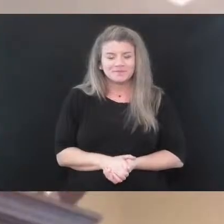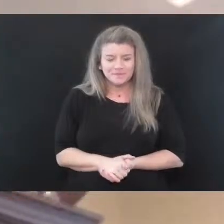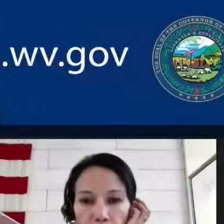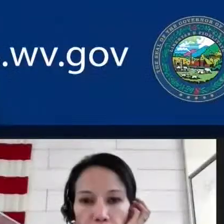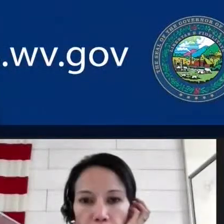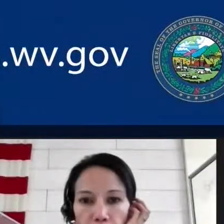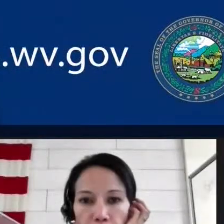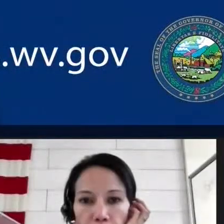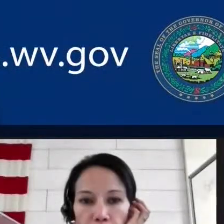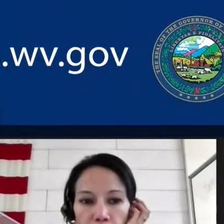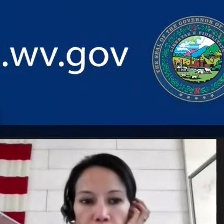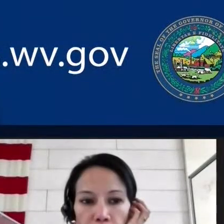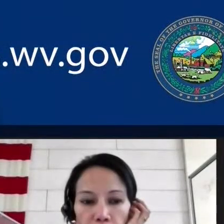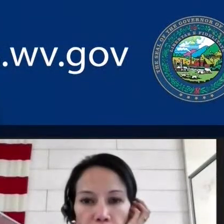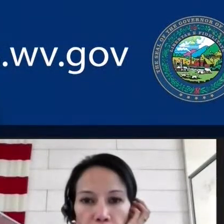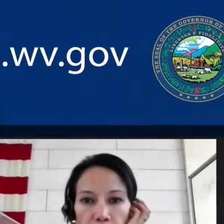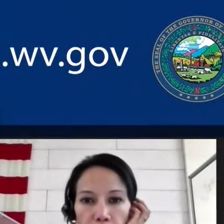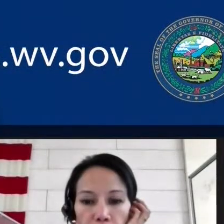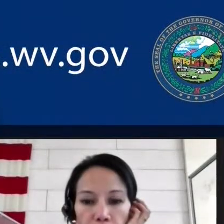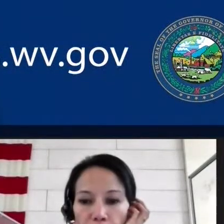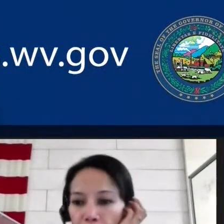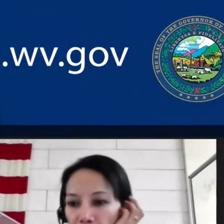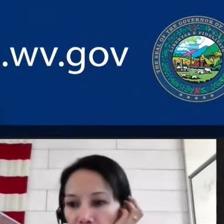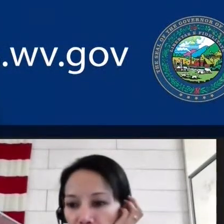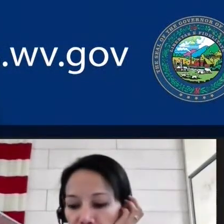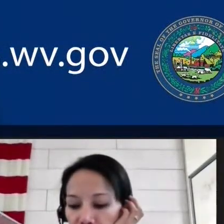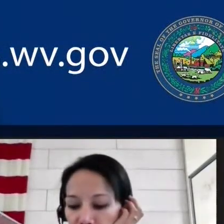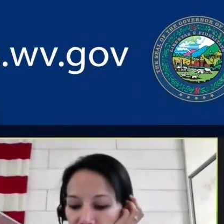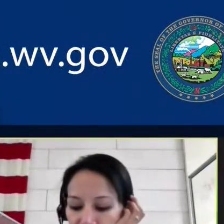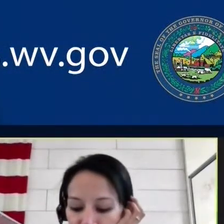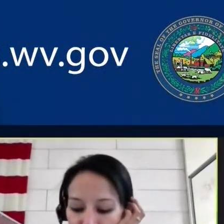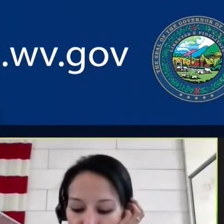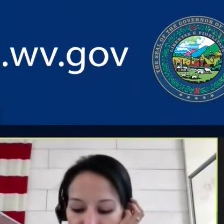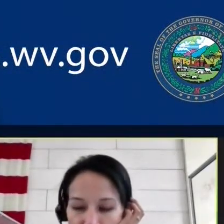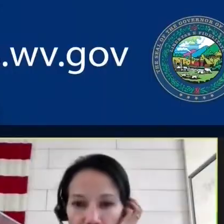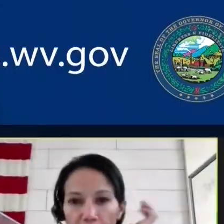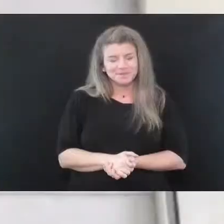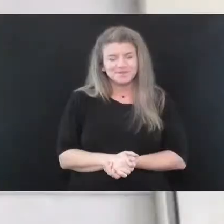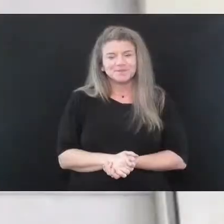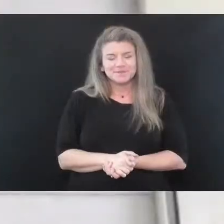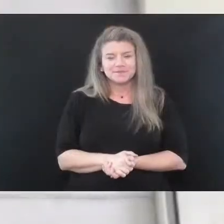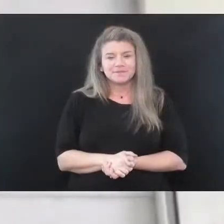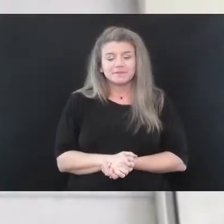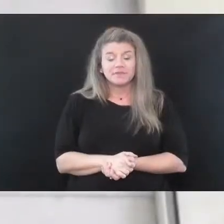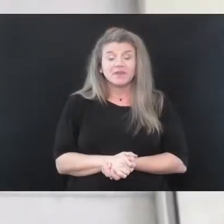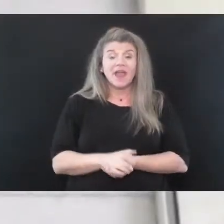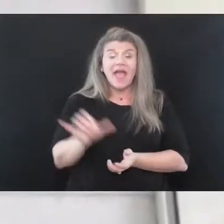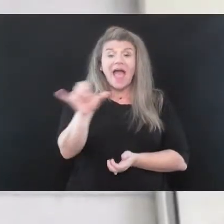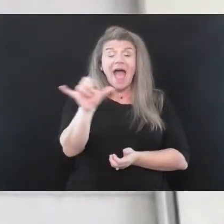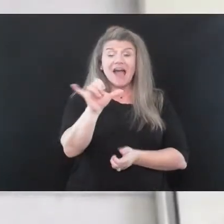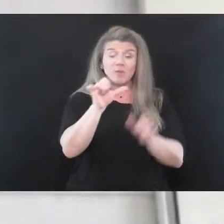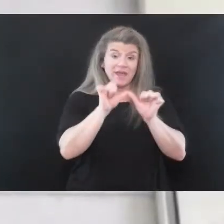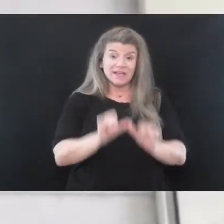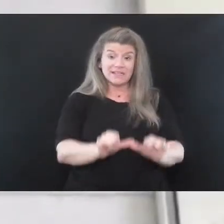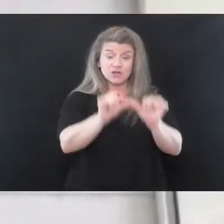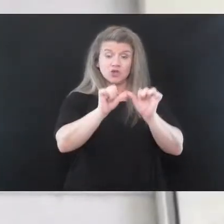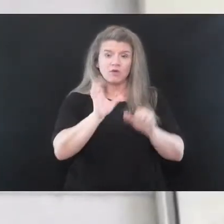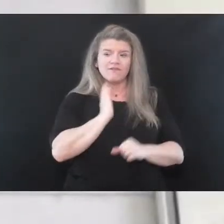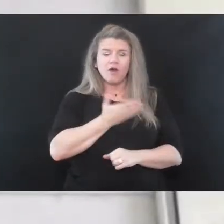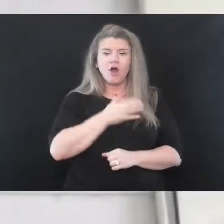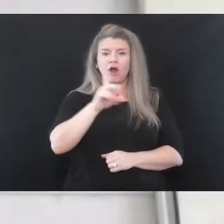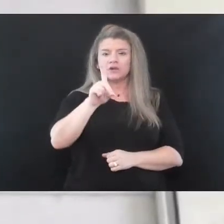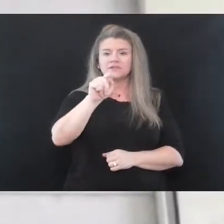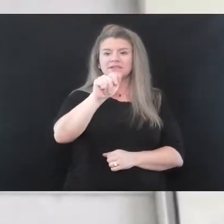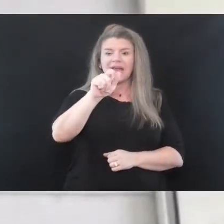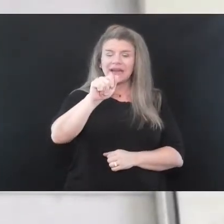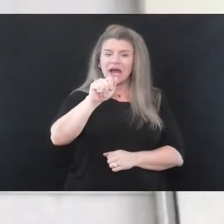sir. Next to Dr. Ainam Jad, our State Health Officer. Good afternoon. As we continue for our data quality and